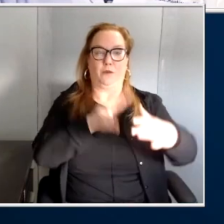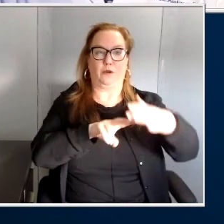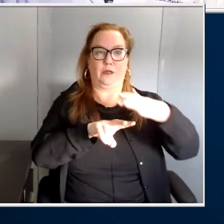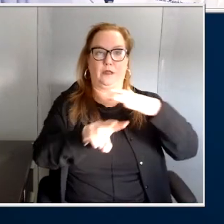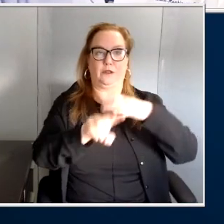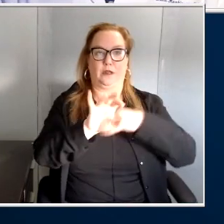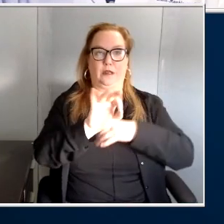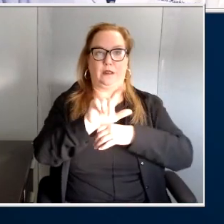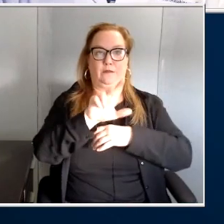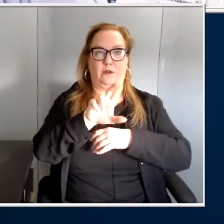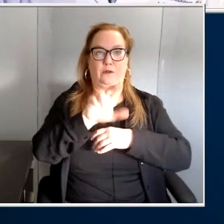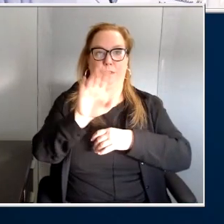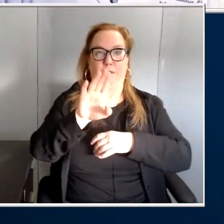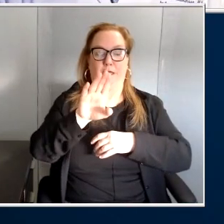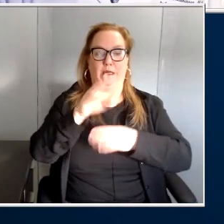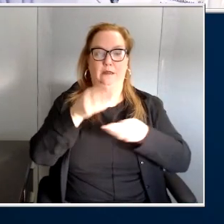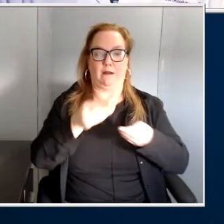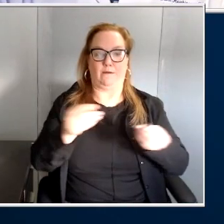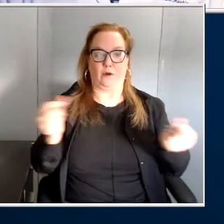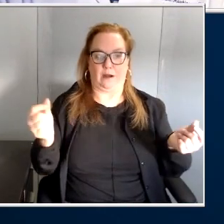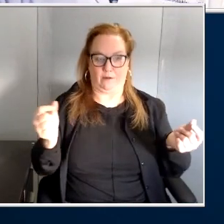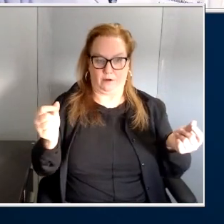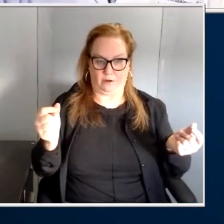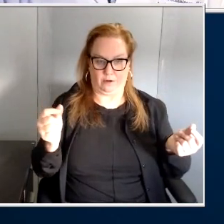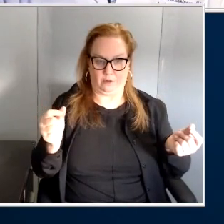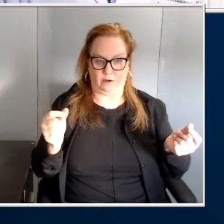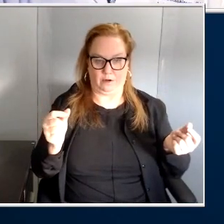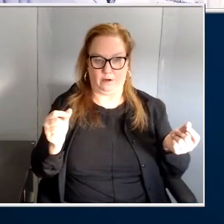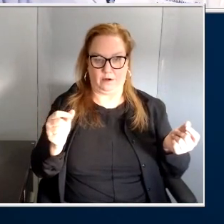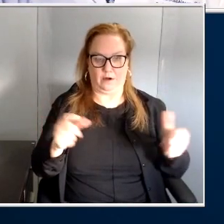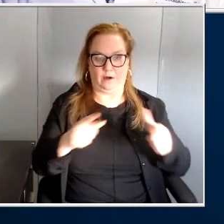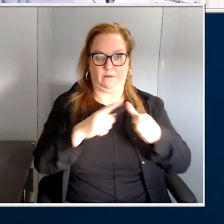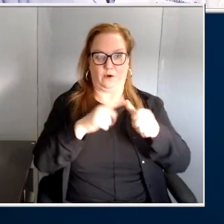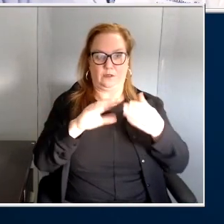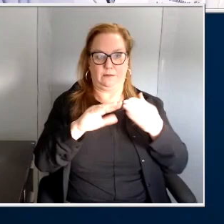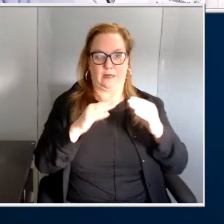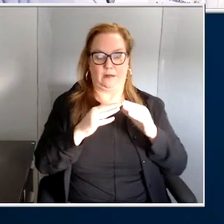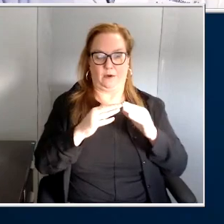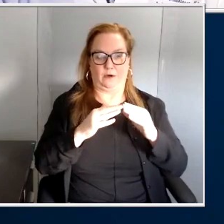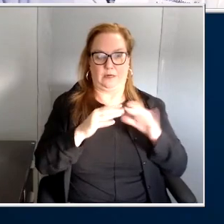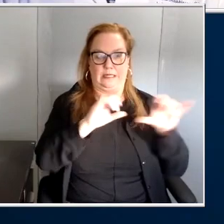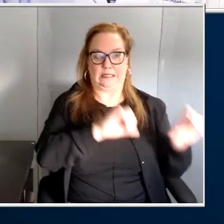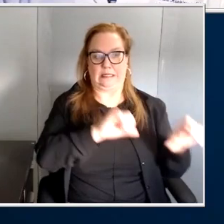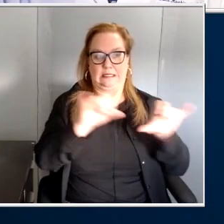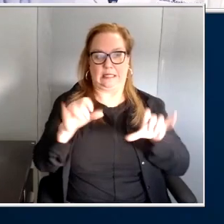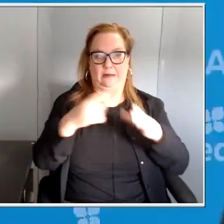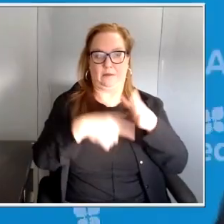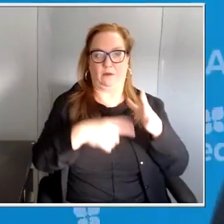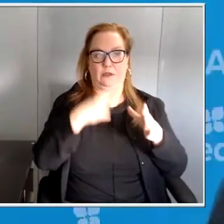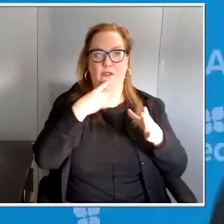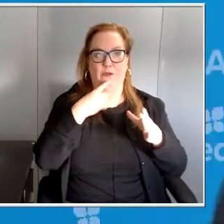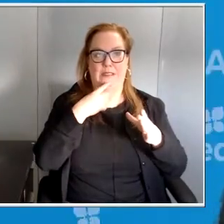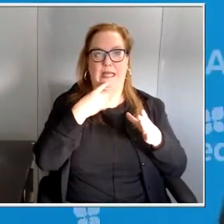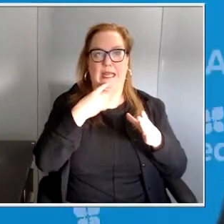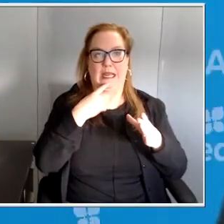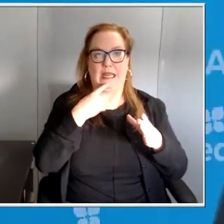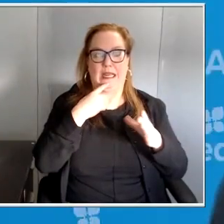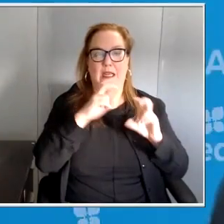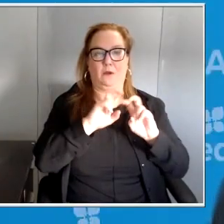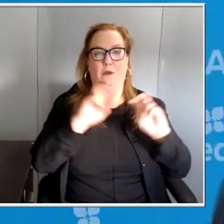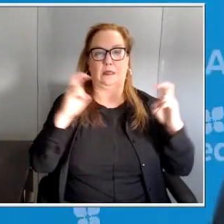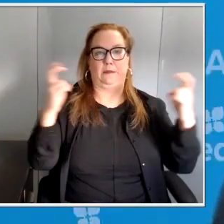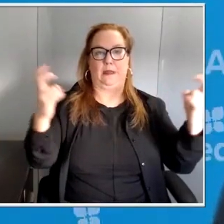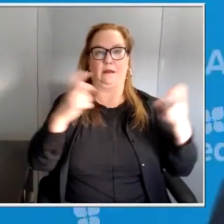influenza B gone forever. So first, my numbers, very similar to what everyone else in the panel is